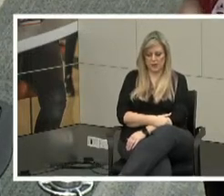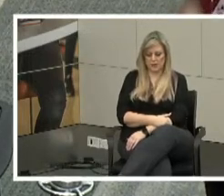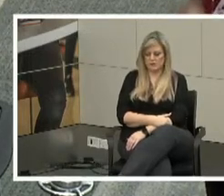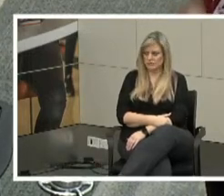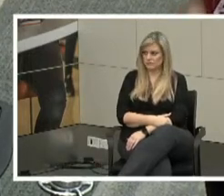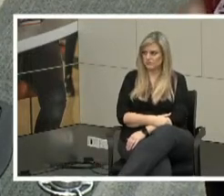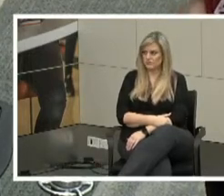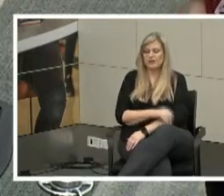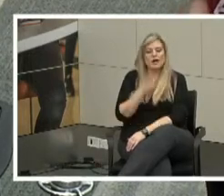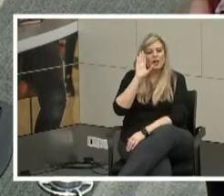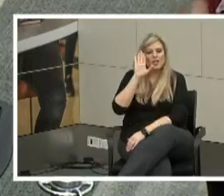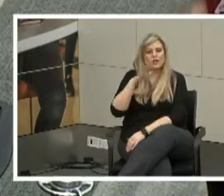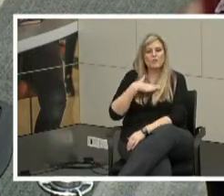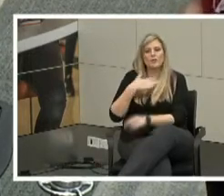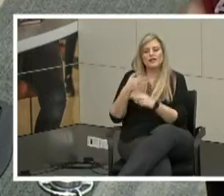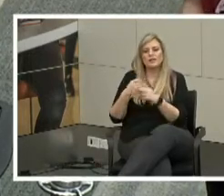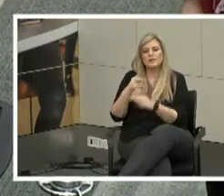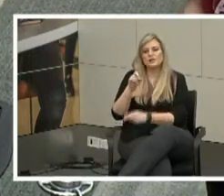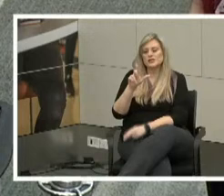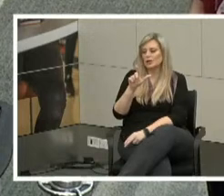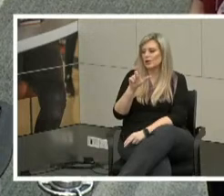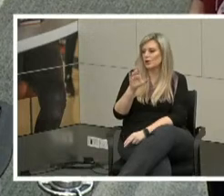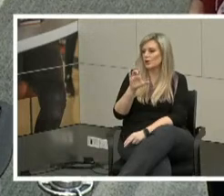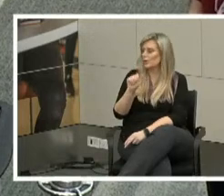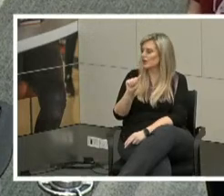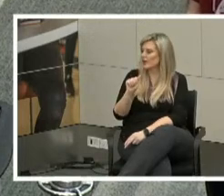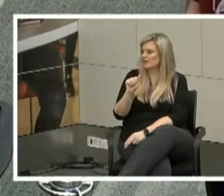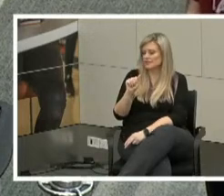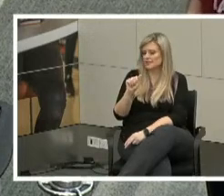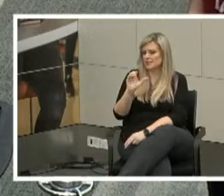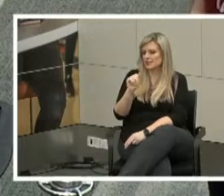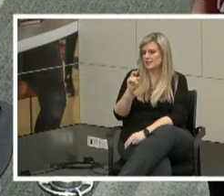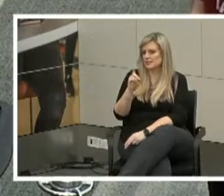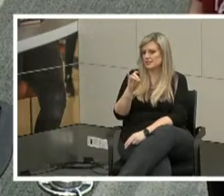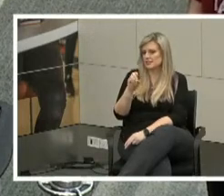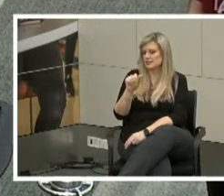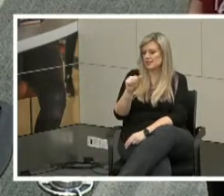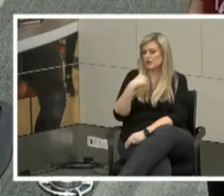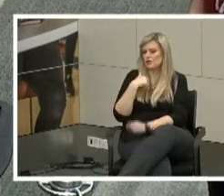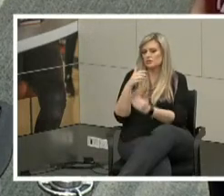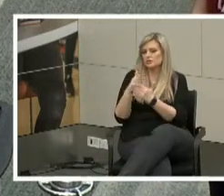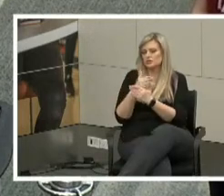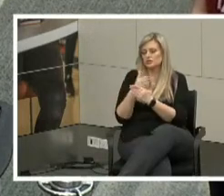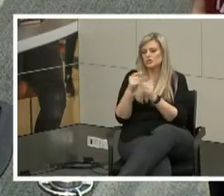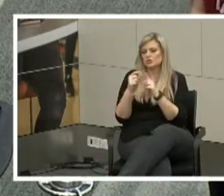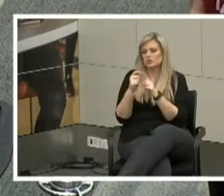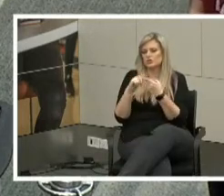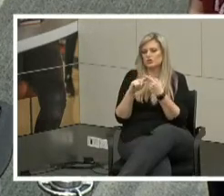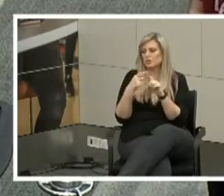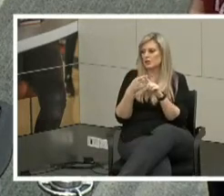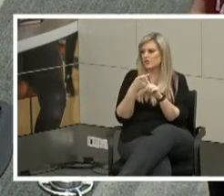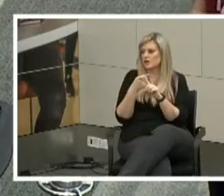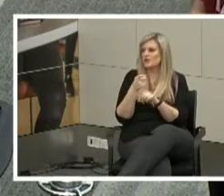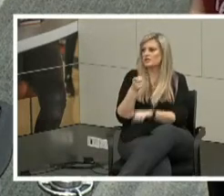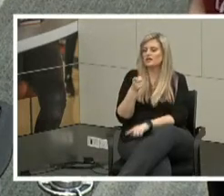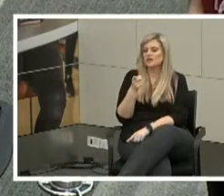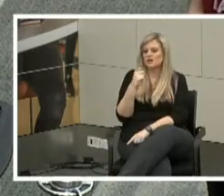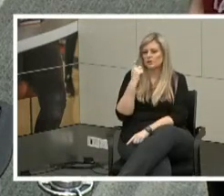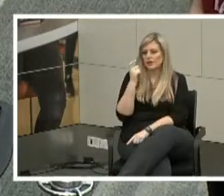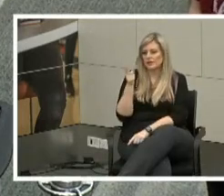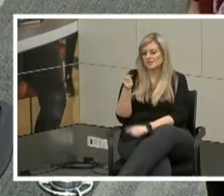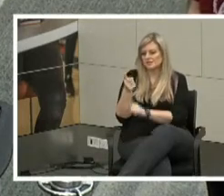ahead hello my name is luuka candida I will share some words from my friend Lui Morgan because he's a